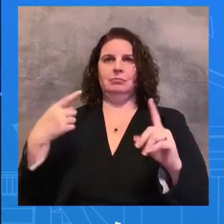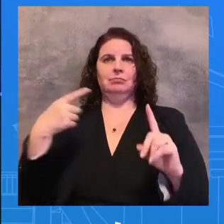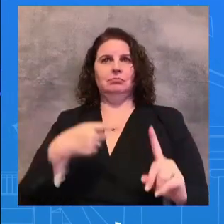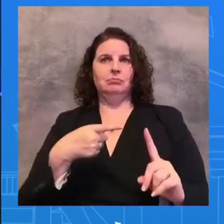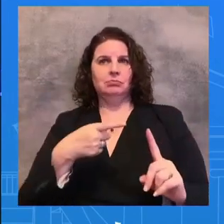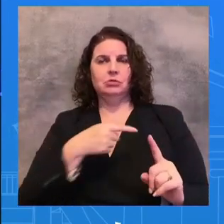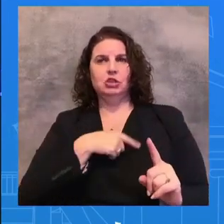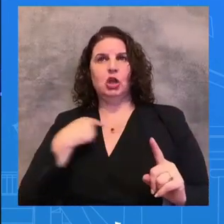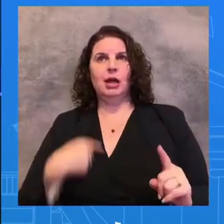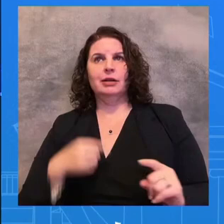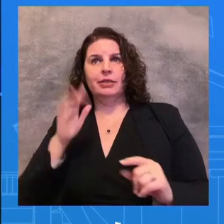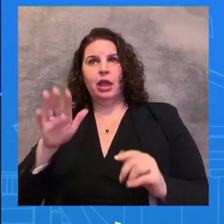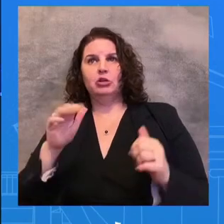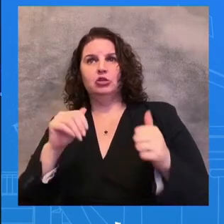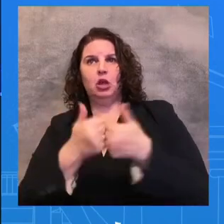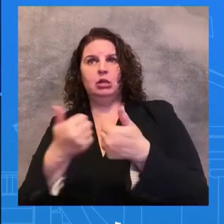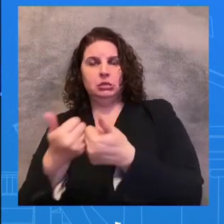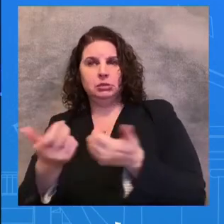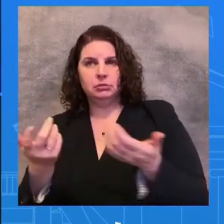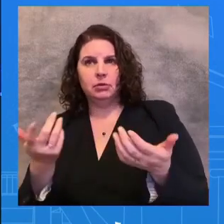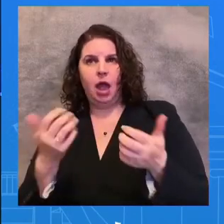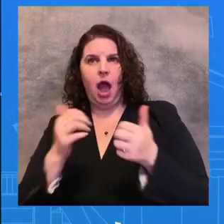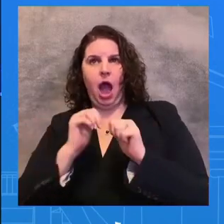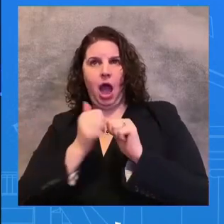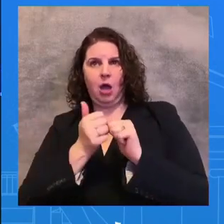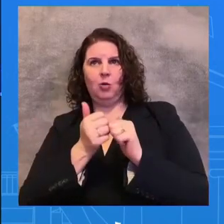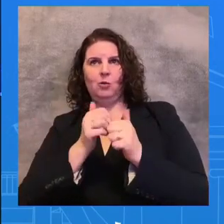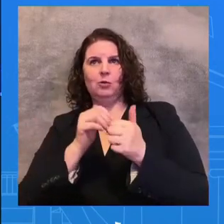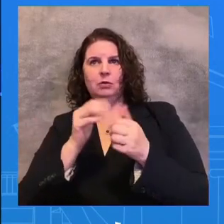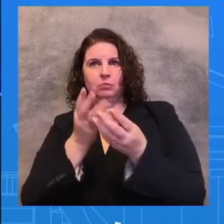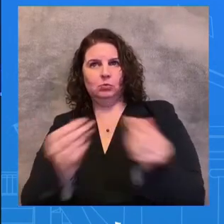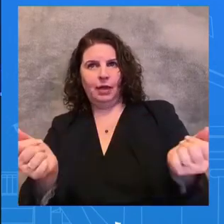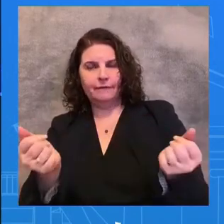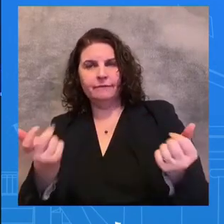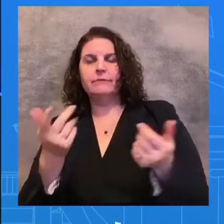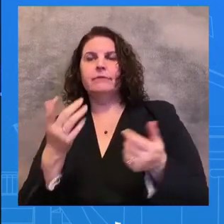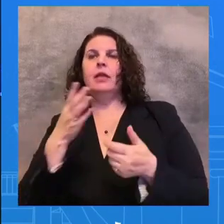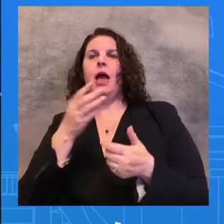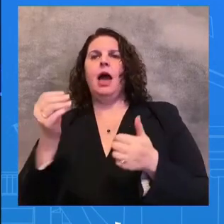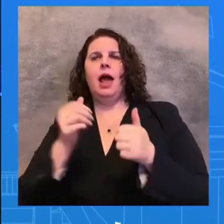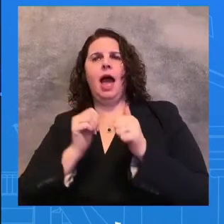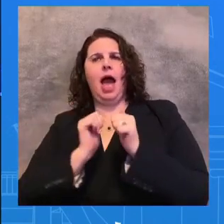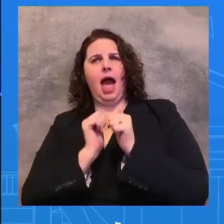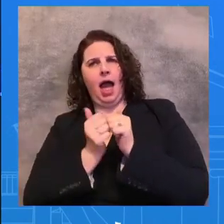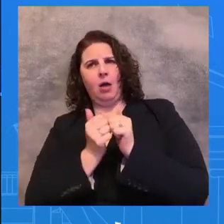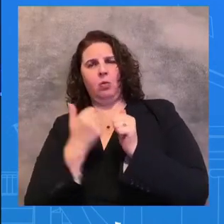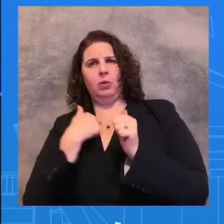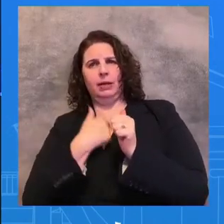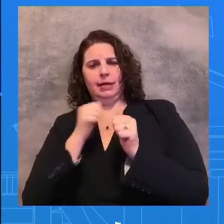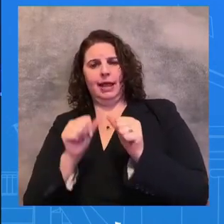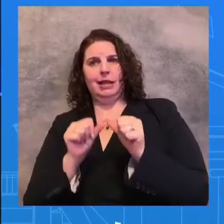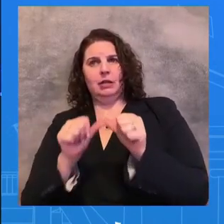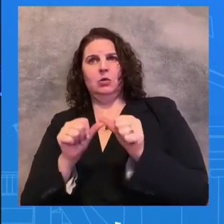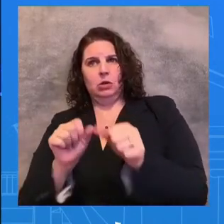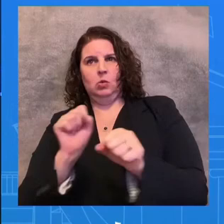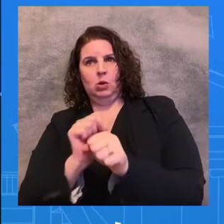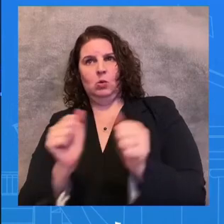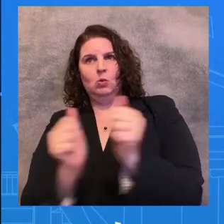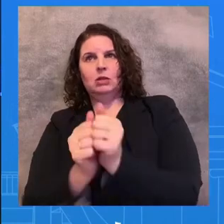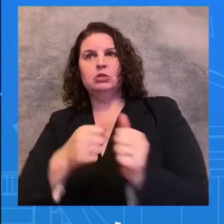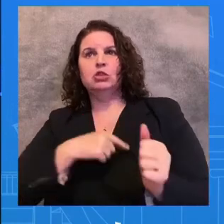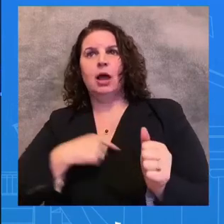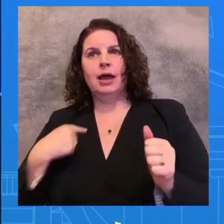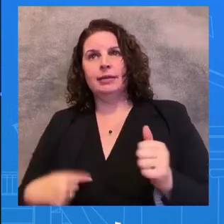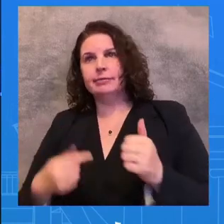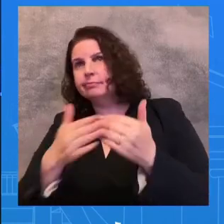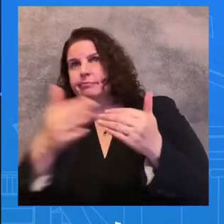with it are, and also a common understanding of how we engage with China in a dialogue on these questions to express our concerns